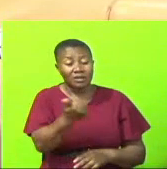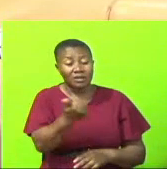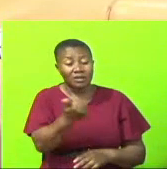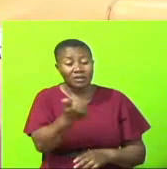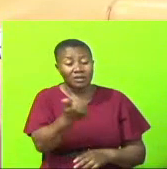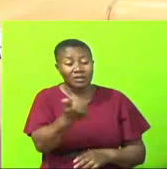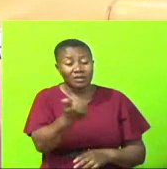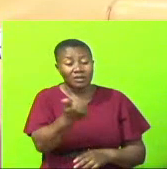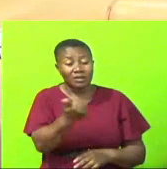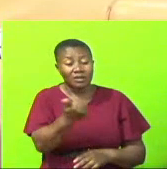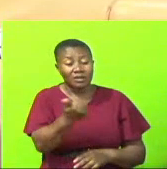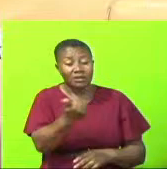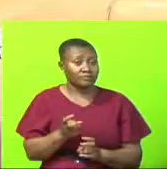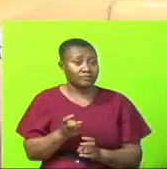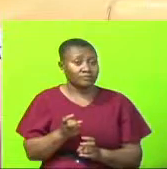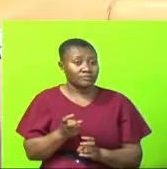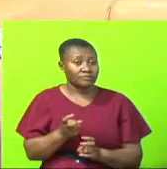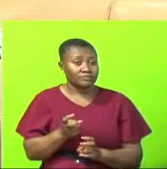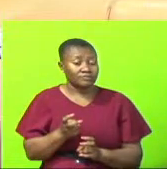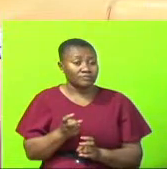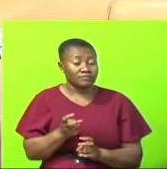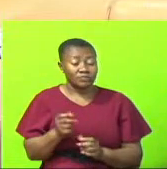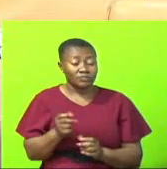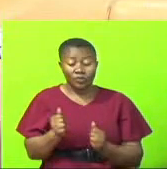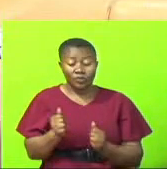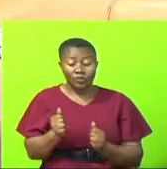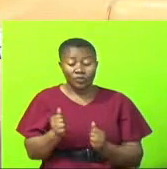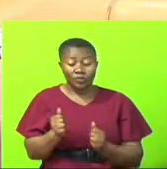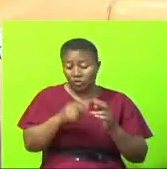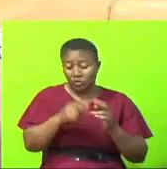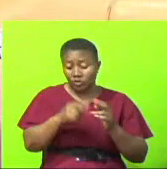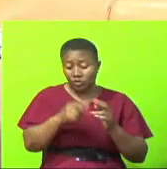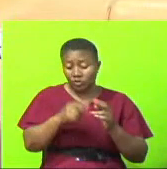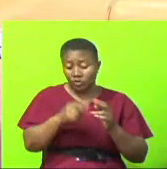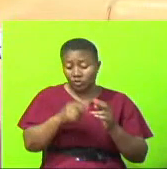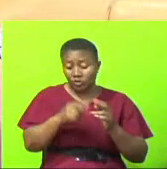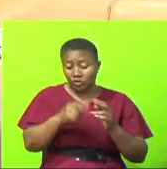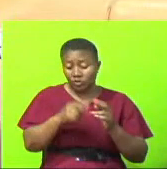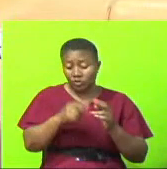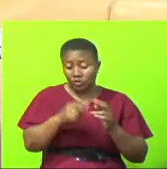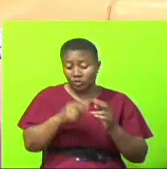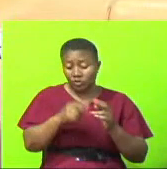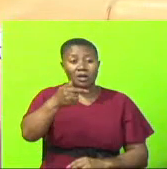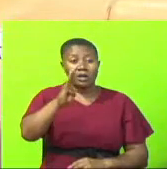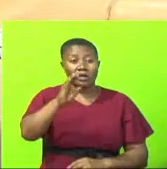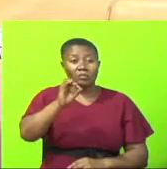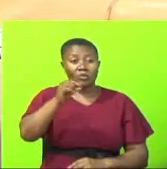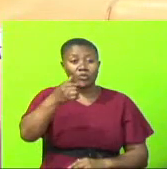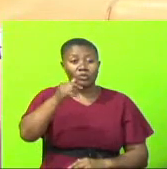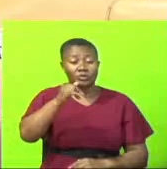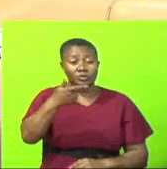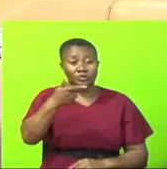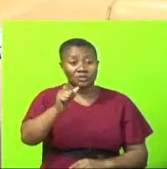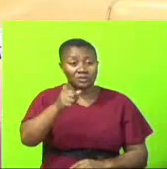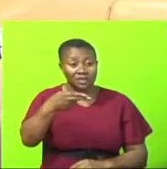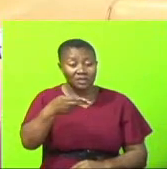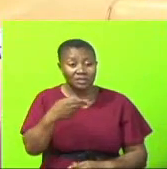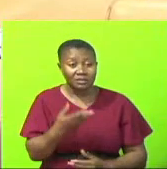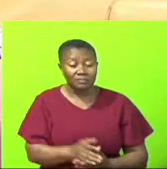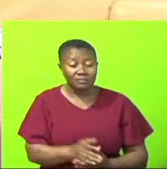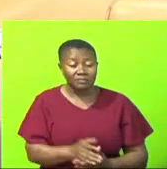has been told me by my friend Honorable Abuja. He has directed me where to go. He has pointed his hands that it lies in the bosom of the Supreme